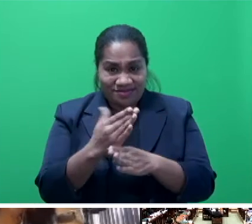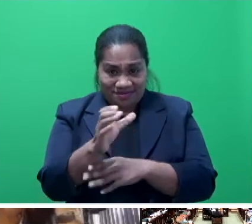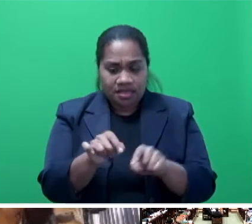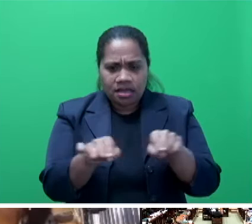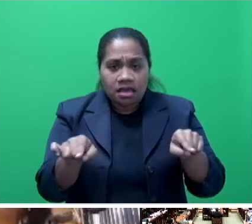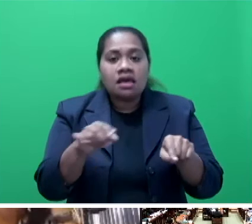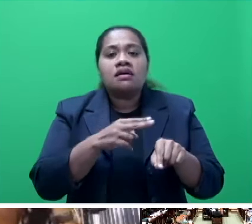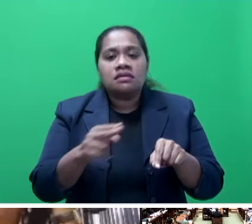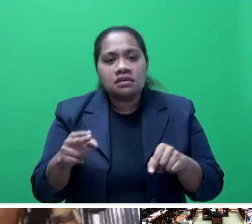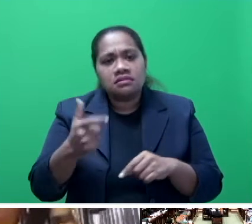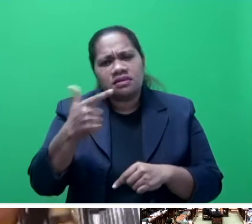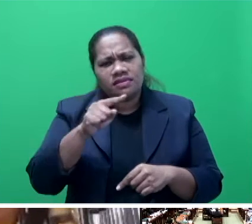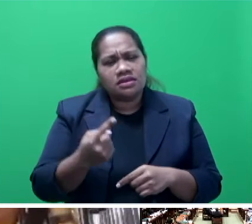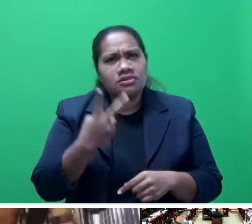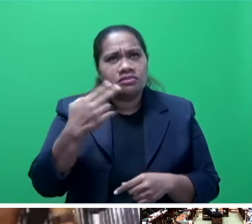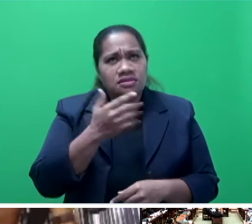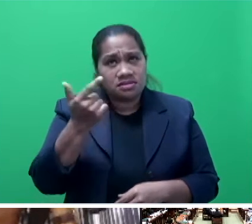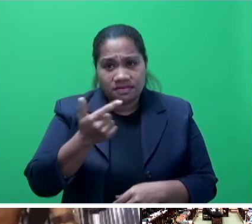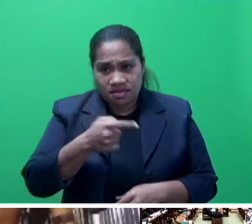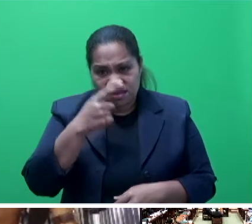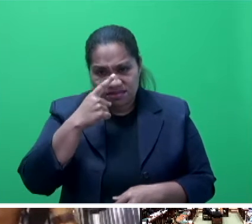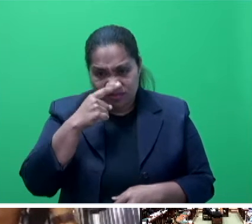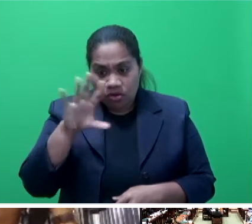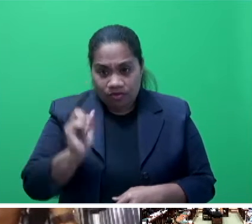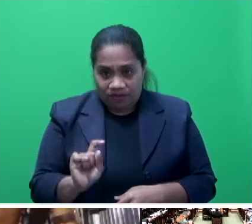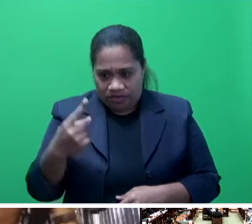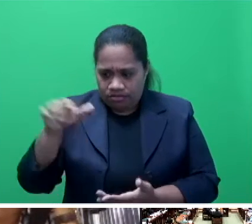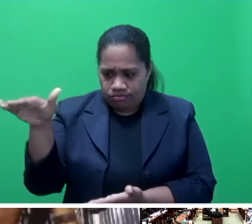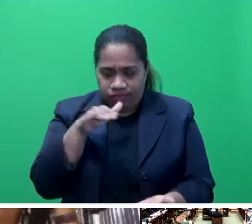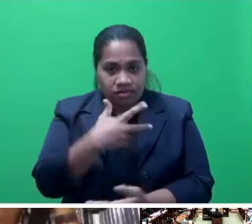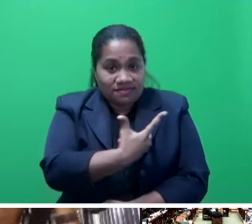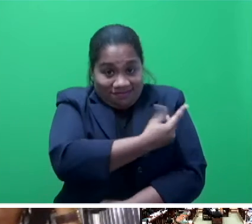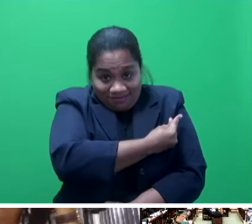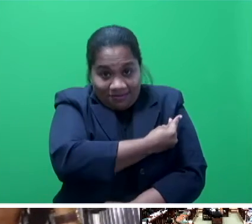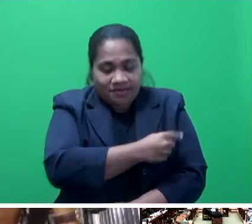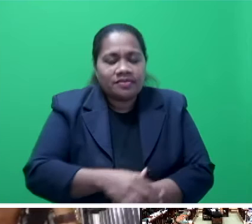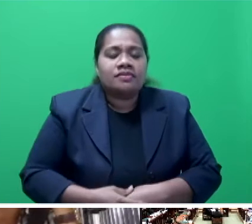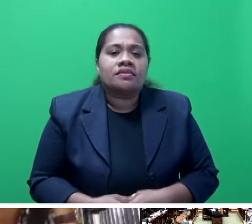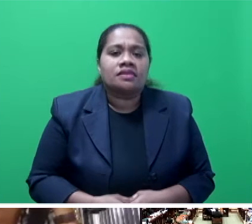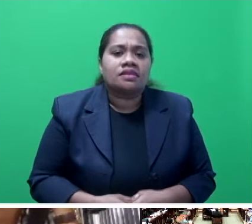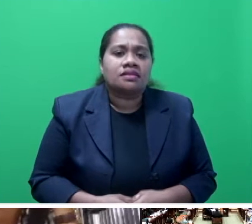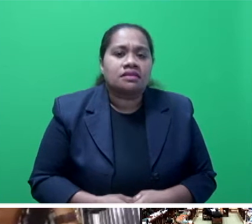initially 7,217 individuals from the first batch of vaccines. Honourable Speaker, every